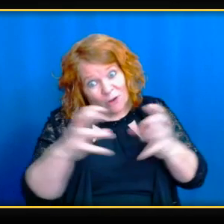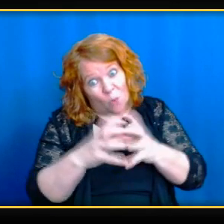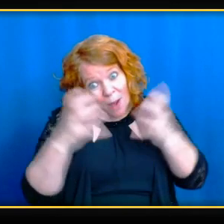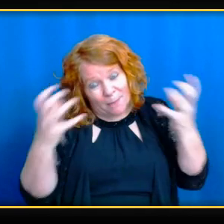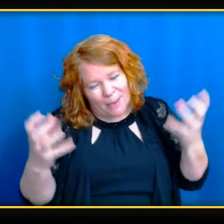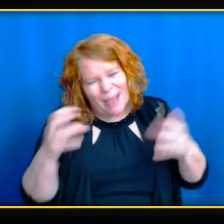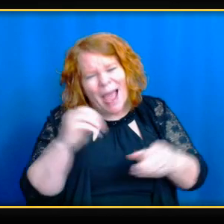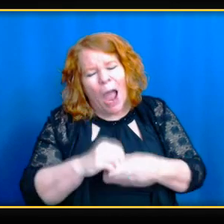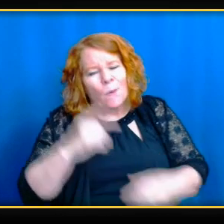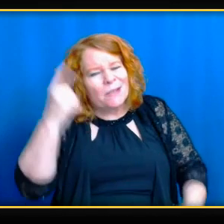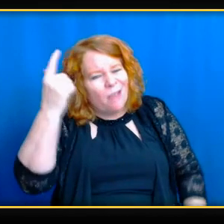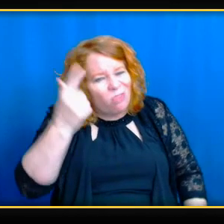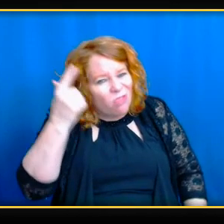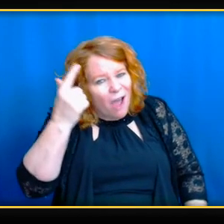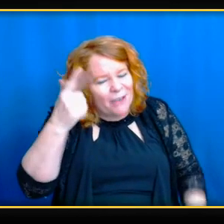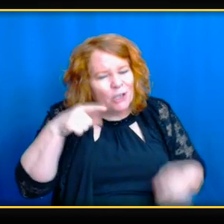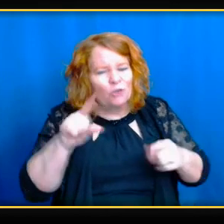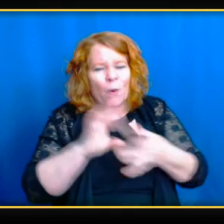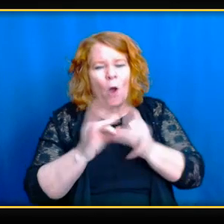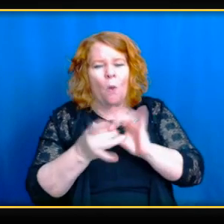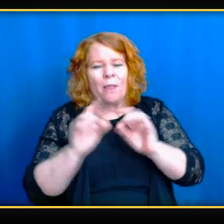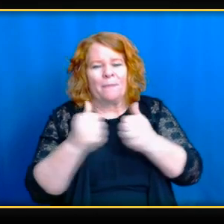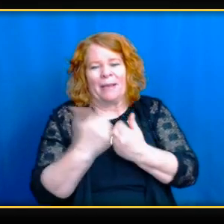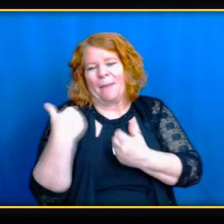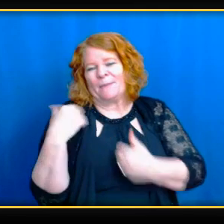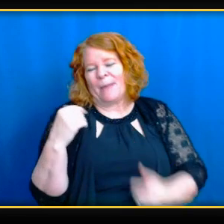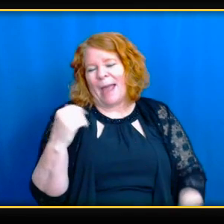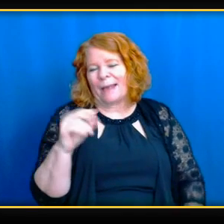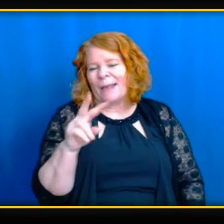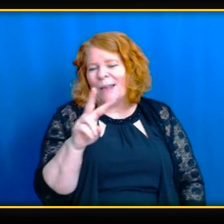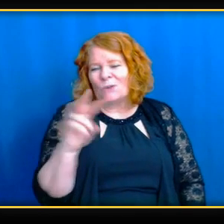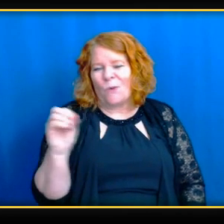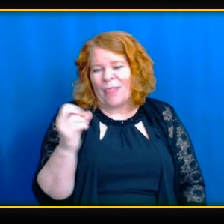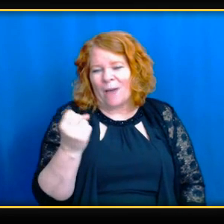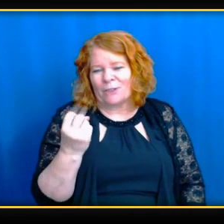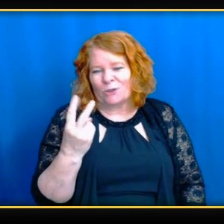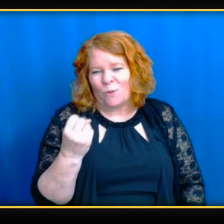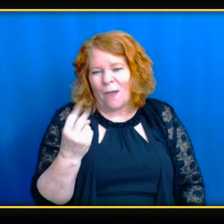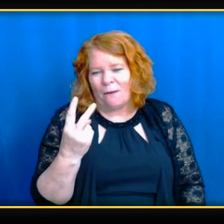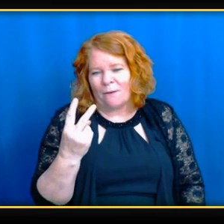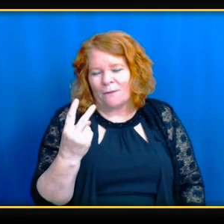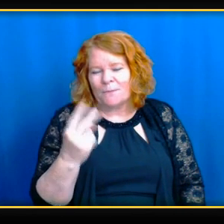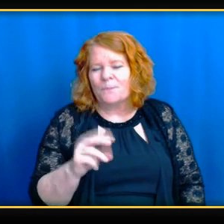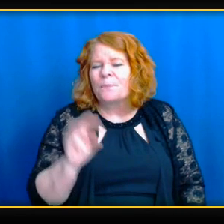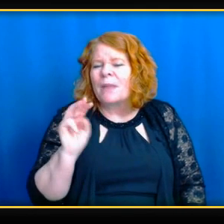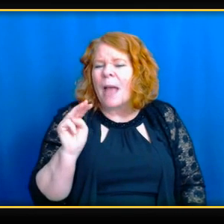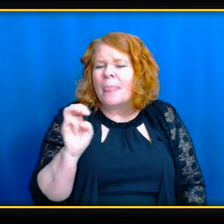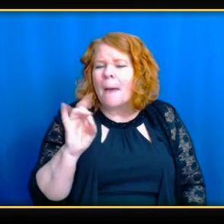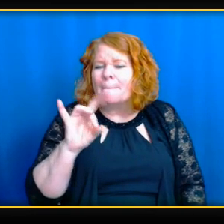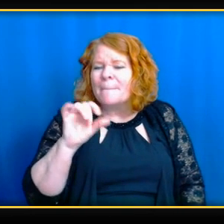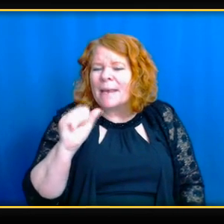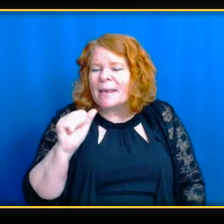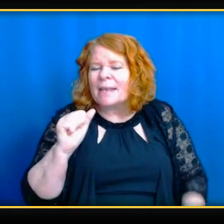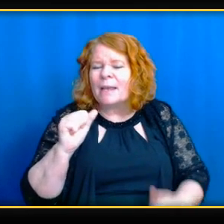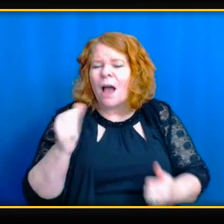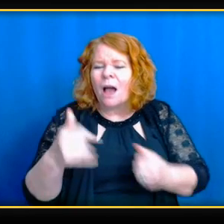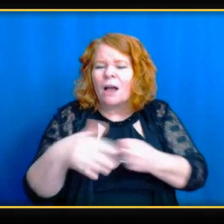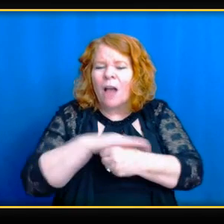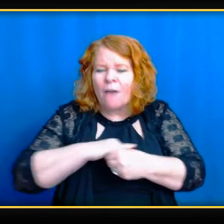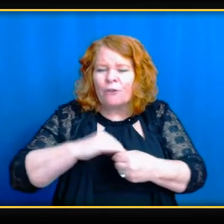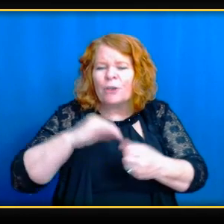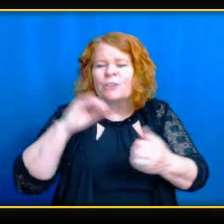the games in 2012. The media coverage, for example, of the Paralympics in London